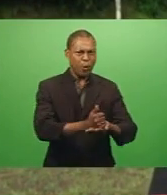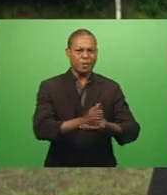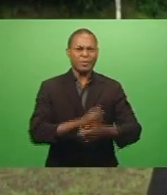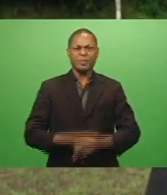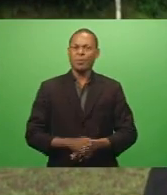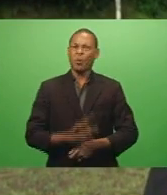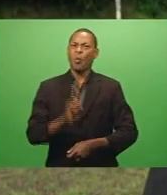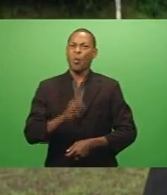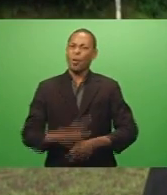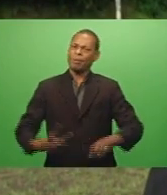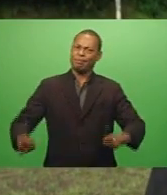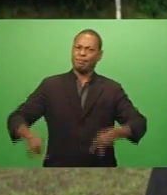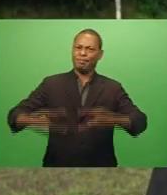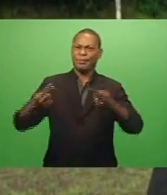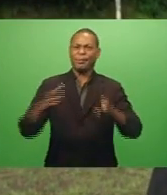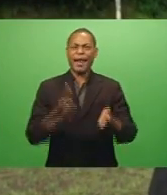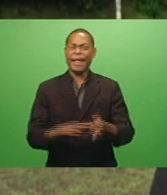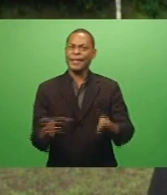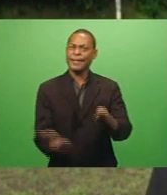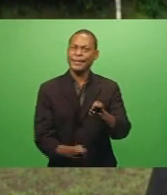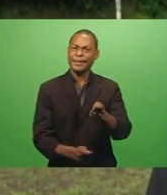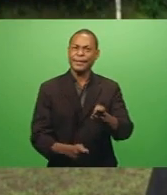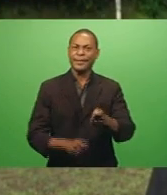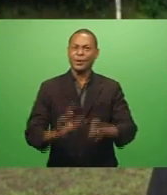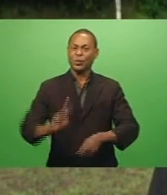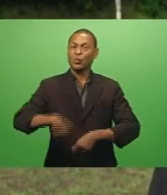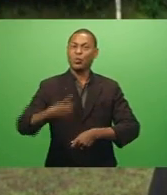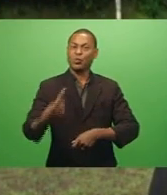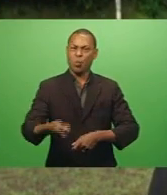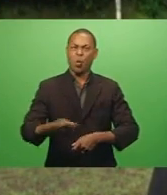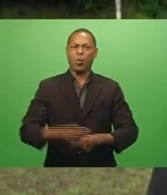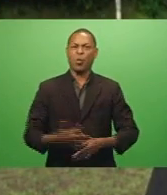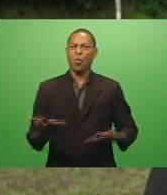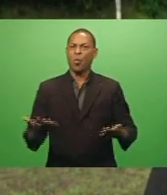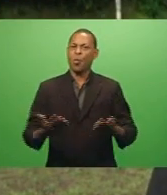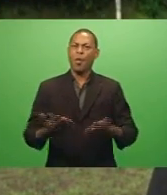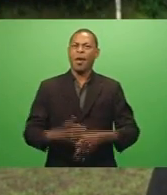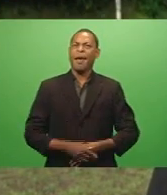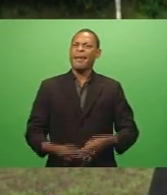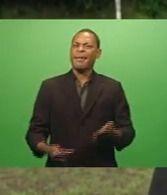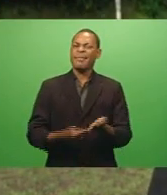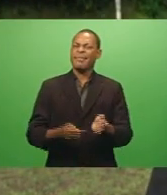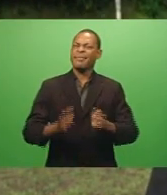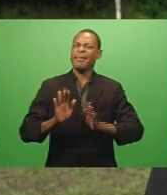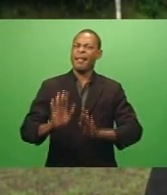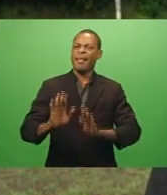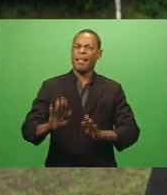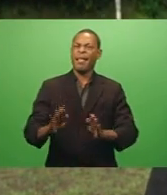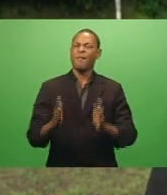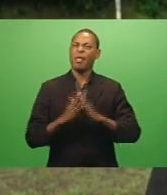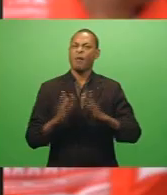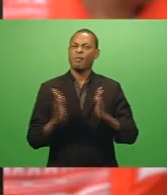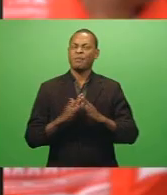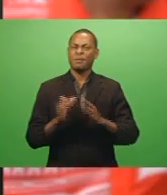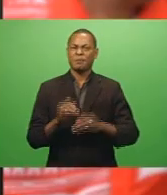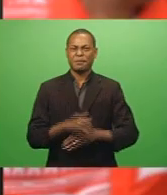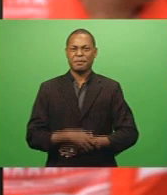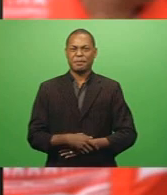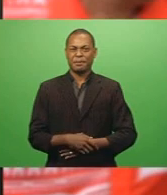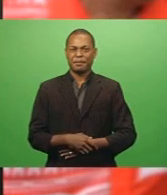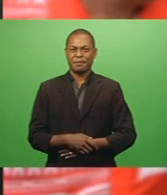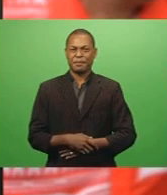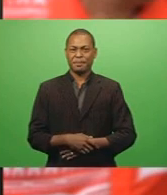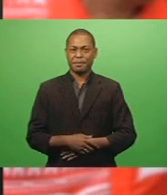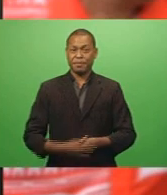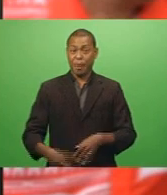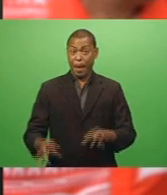Siri tomorrow in the Skipper Cup opener at Gatwood Park in Corvo. Tali Materukula, FBC Sports. The Powerade